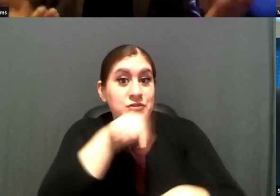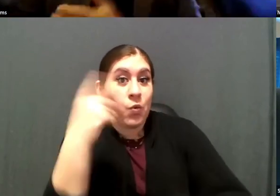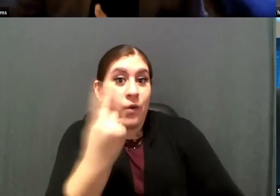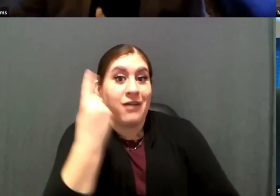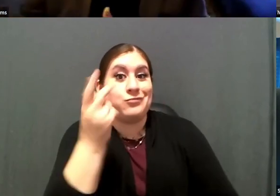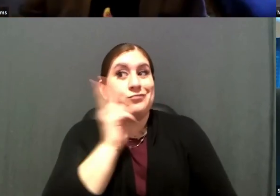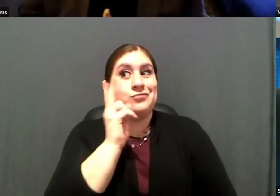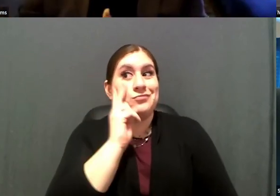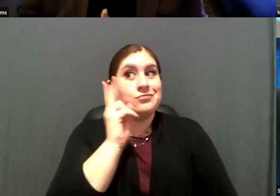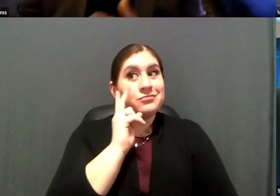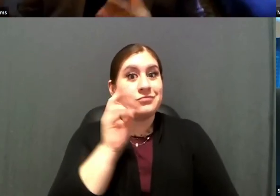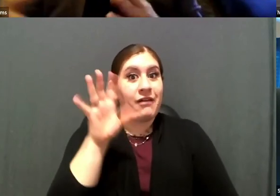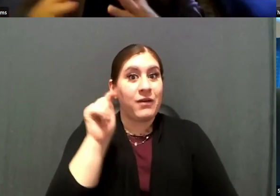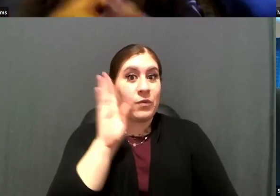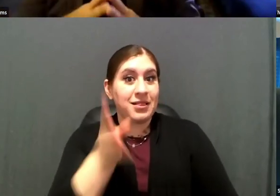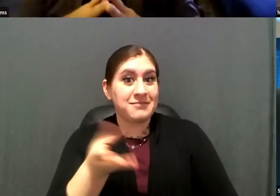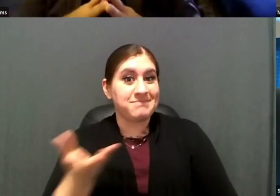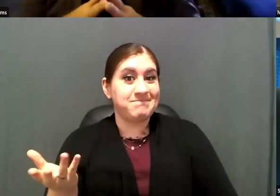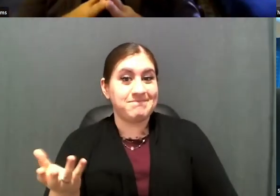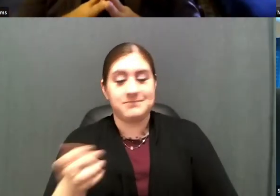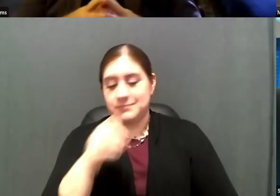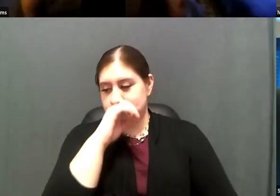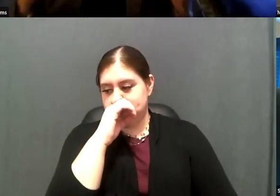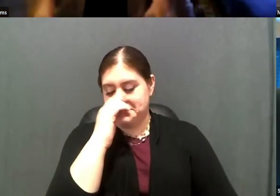find out, right? Yeah.